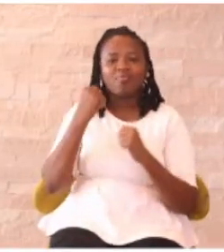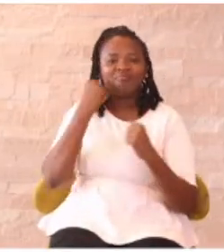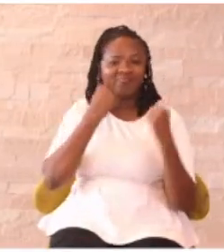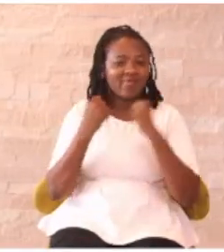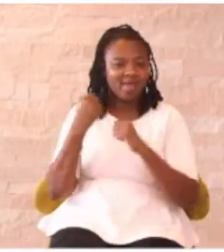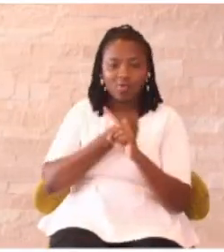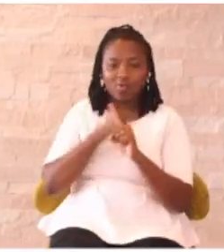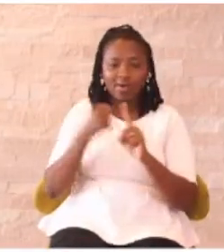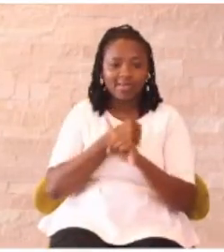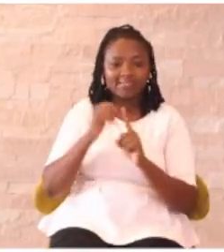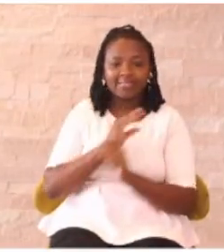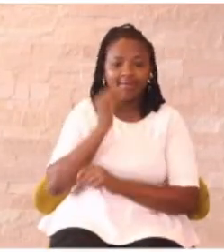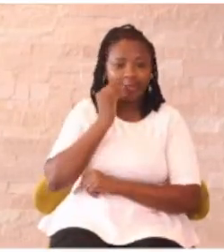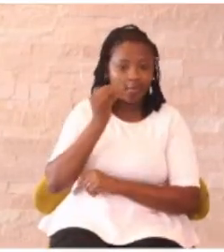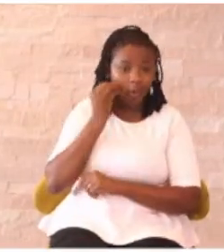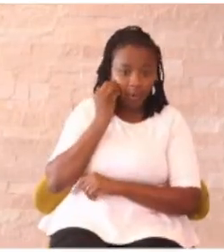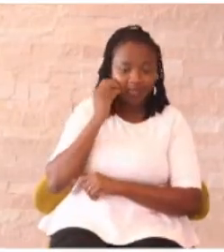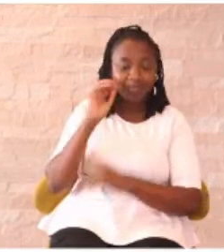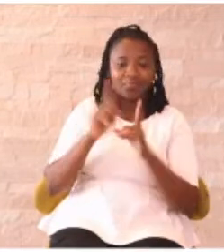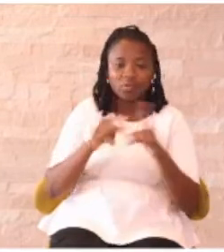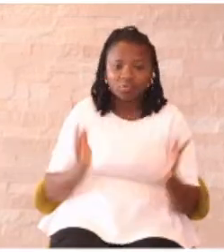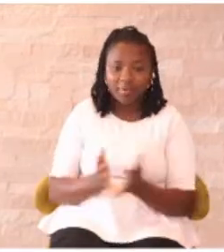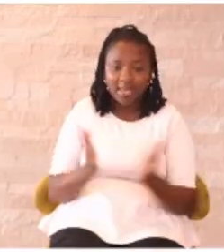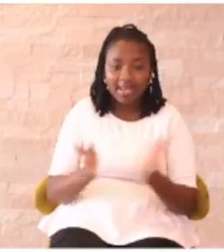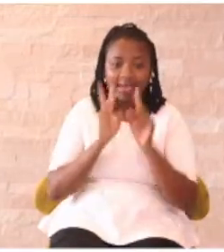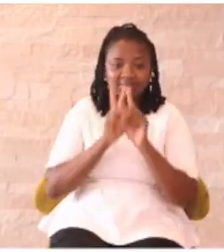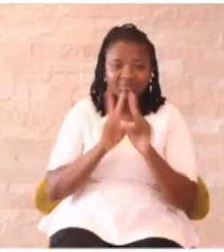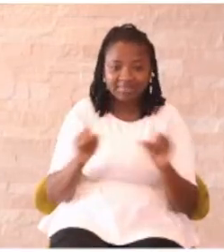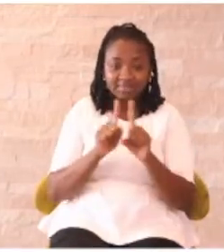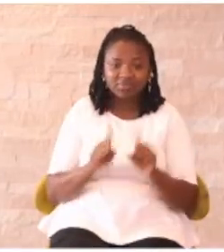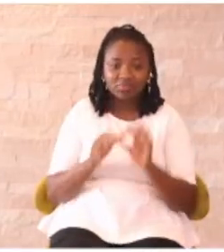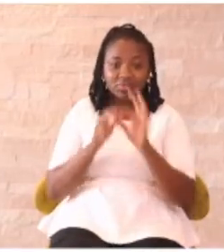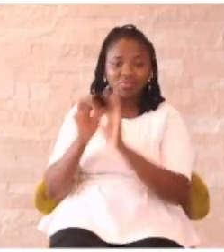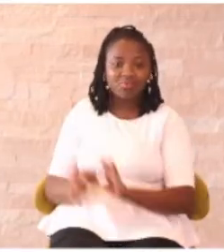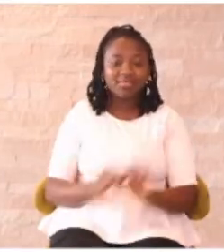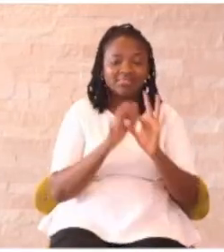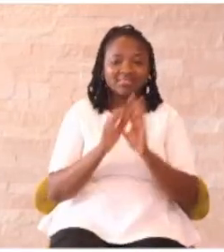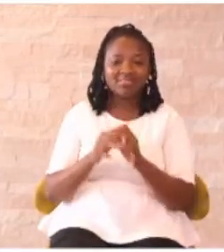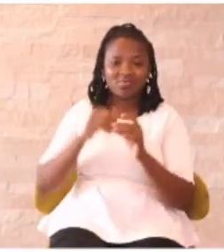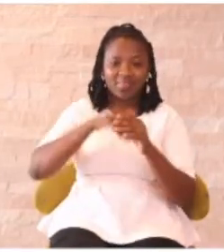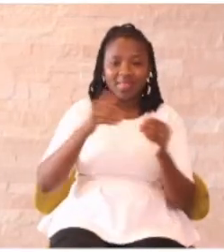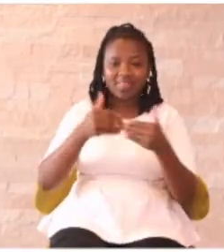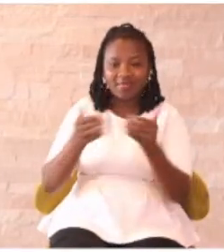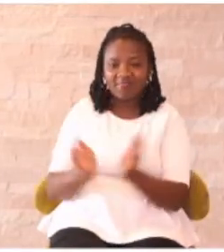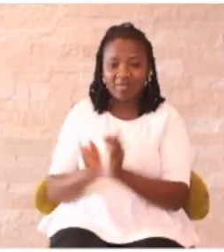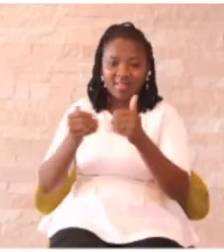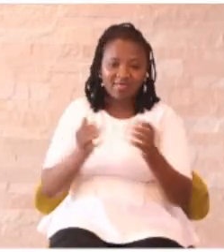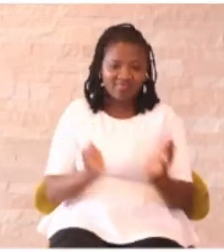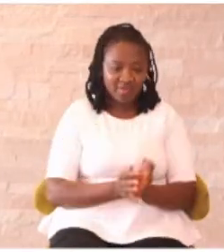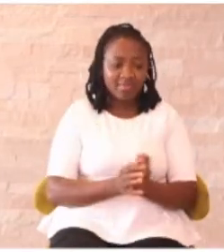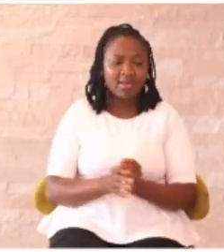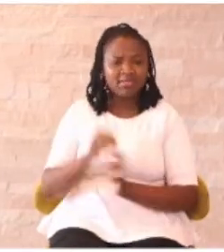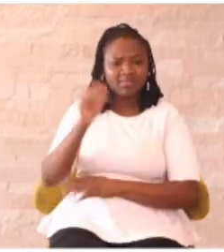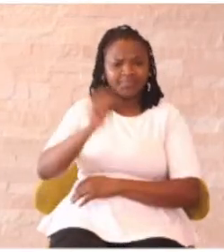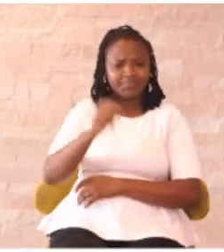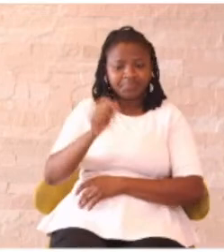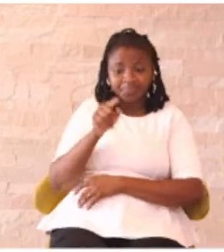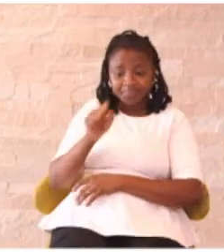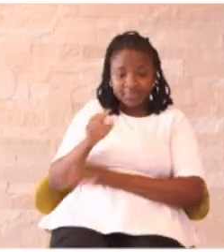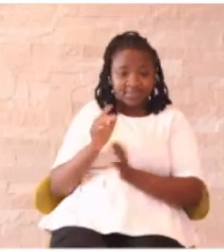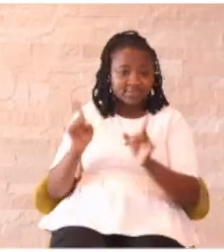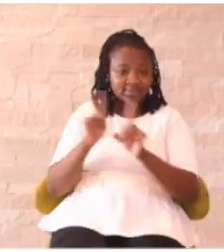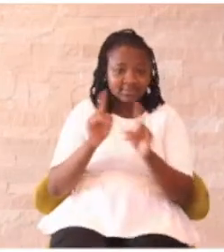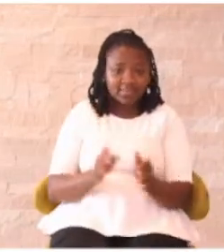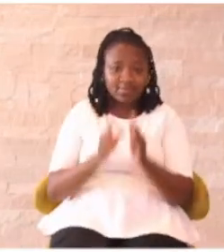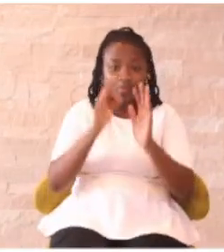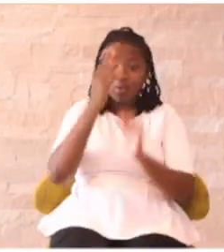Promotion of peace and unity amongst families. Yes, still, this is the same way. The program, or some